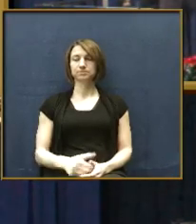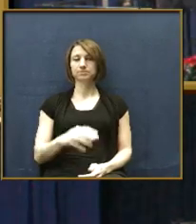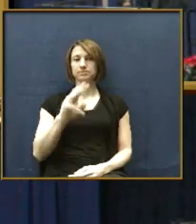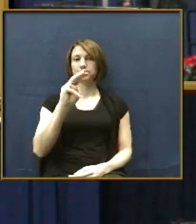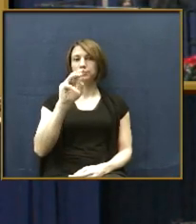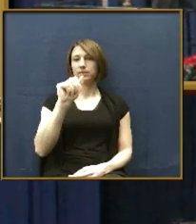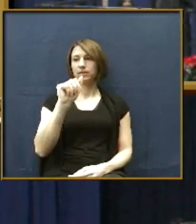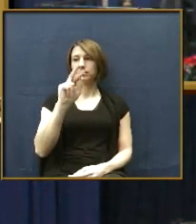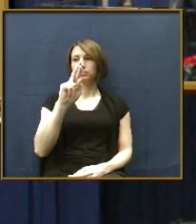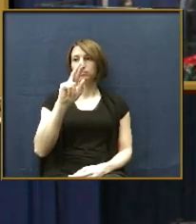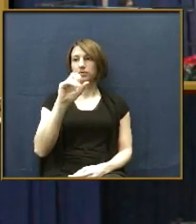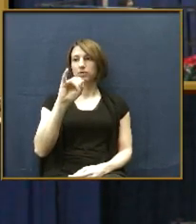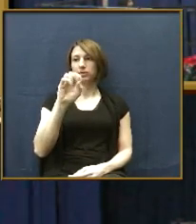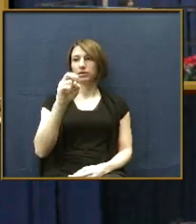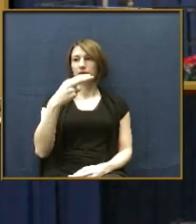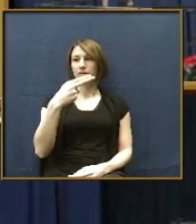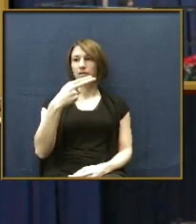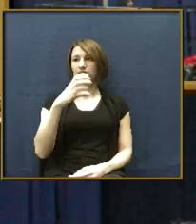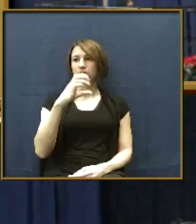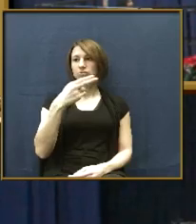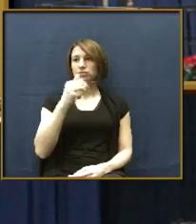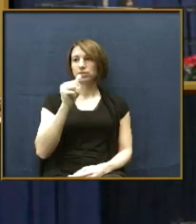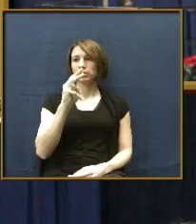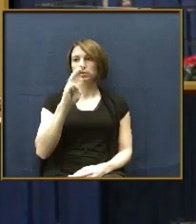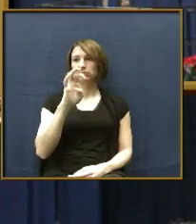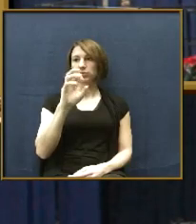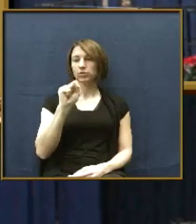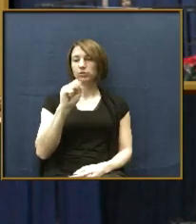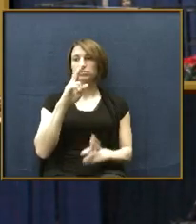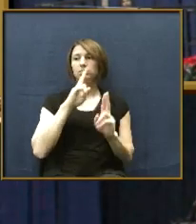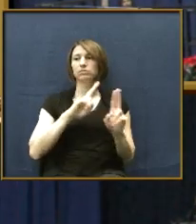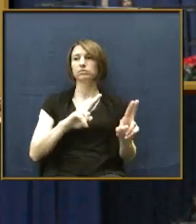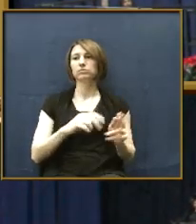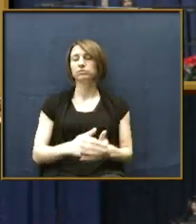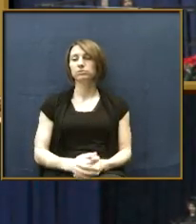Mariah Nicole Chambers, cum laude.